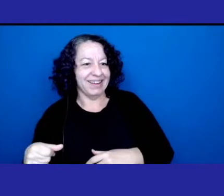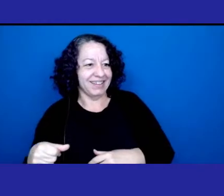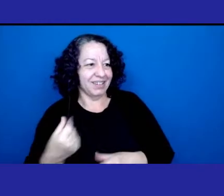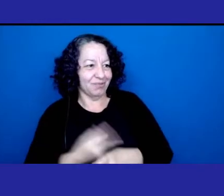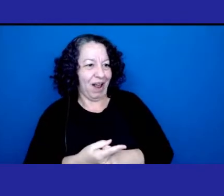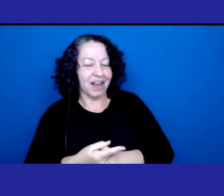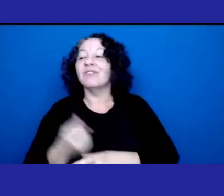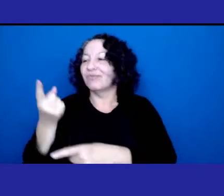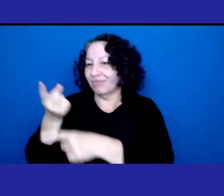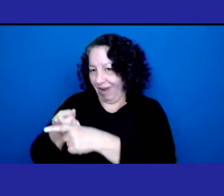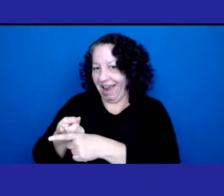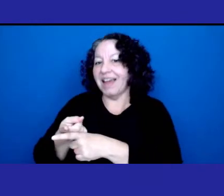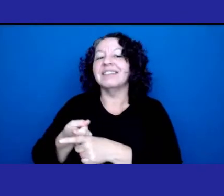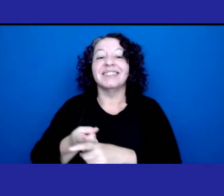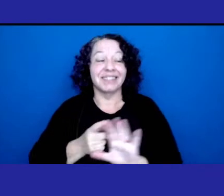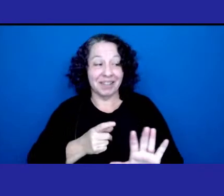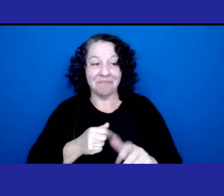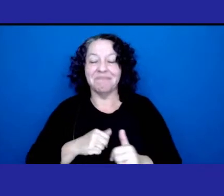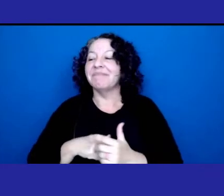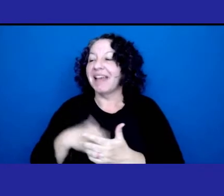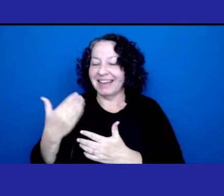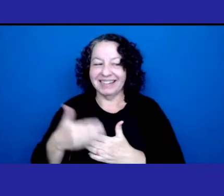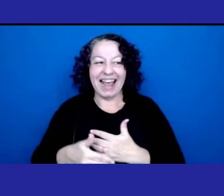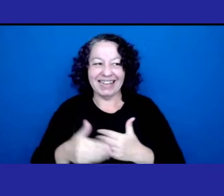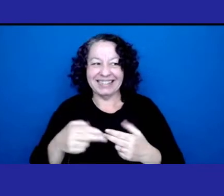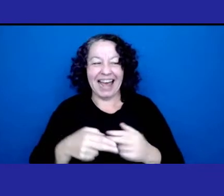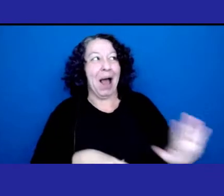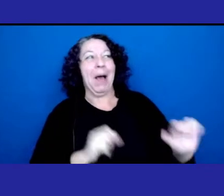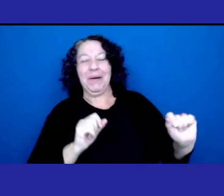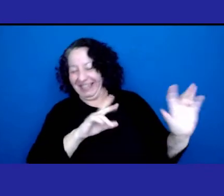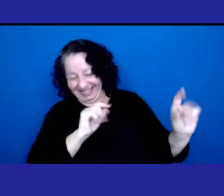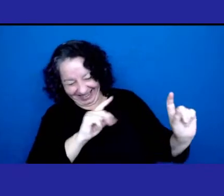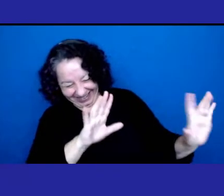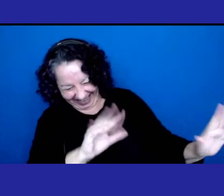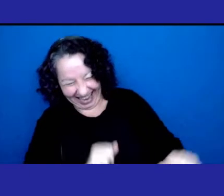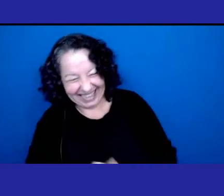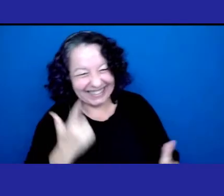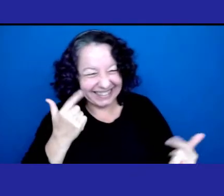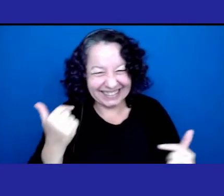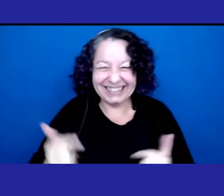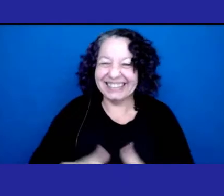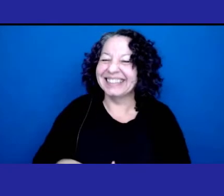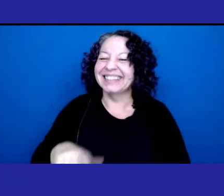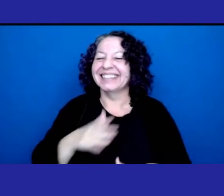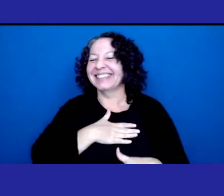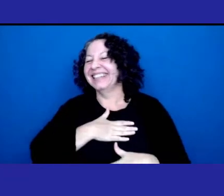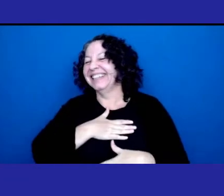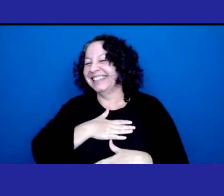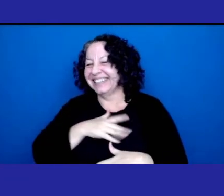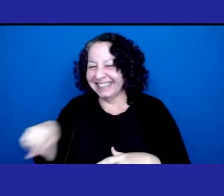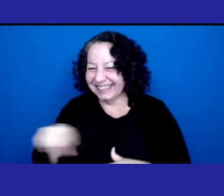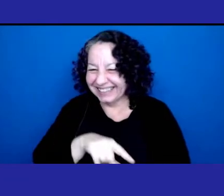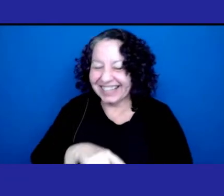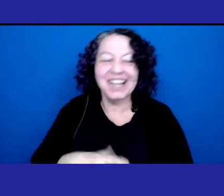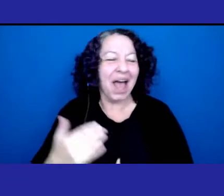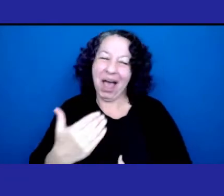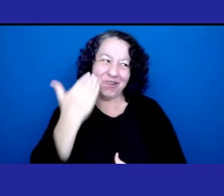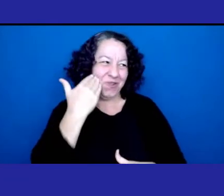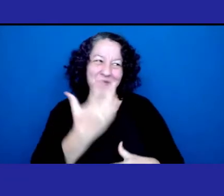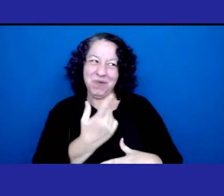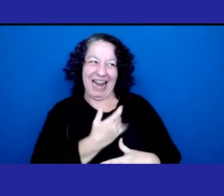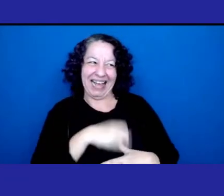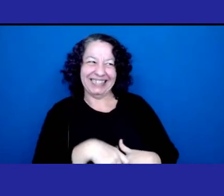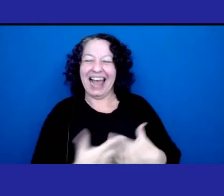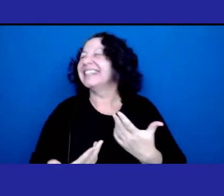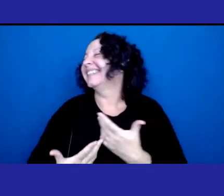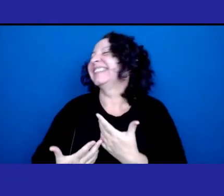So on the next slide, I have that. Okay. All right. Good. That's good. I knew you were going to ask that. So, okay. So